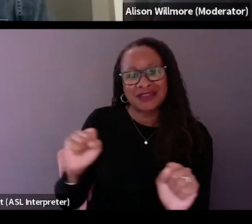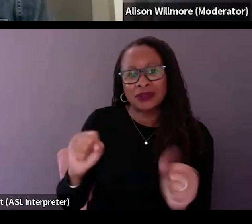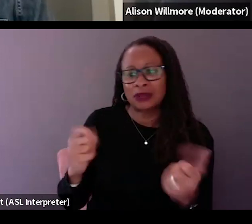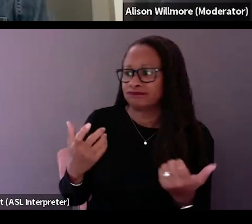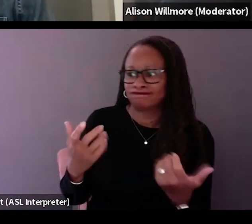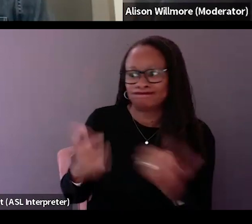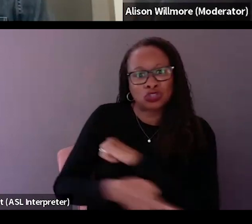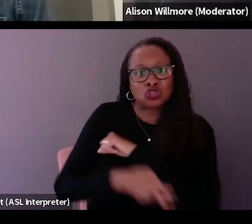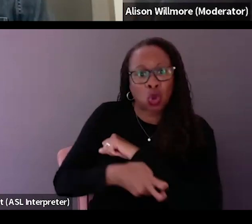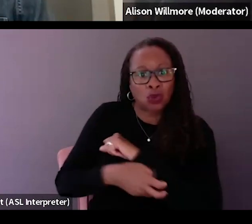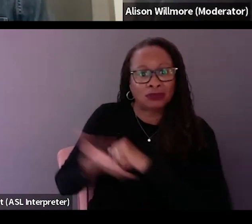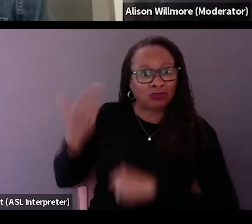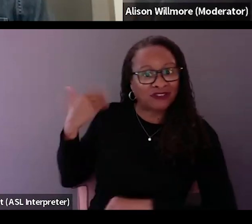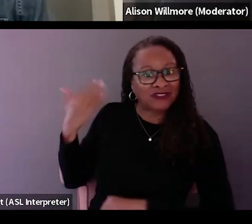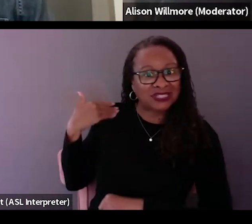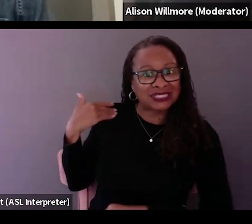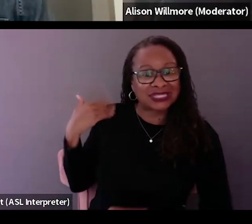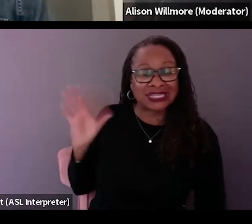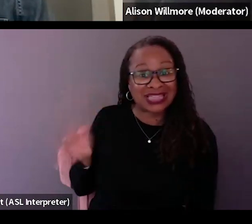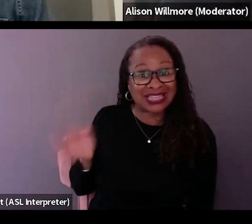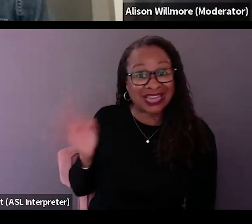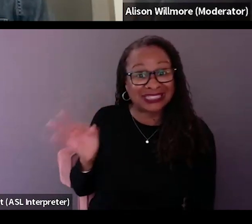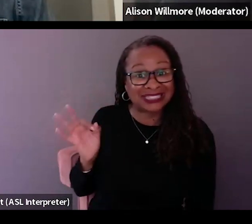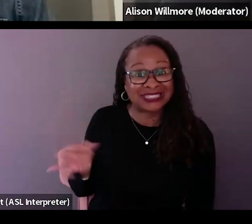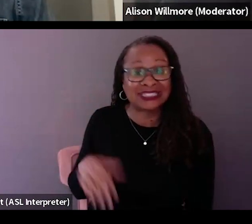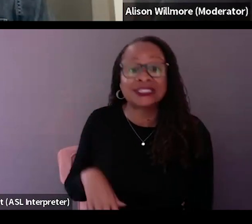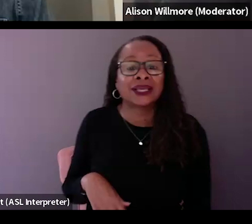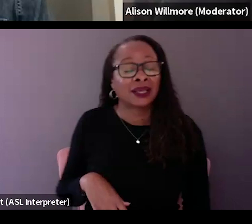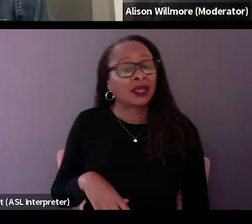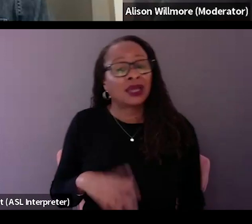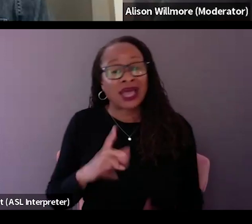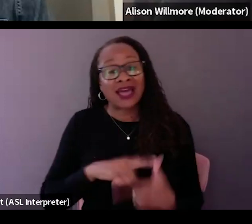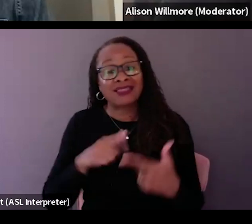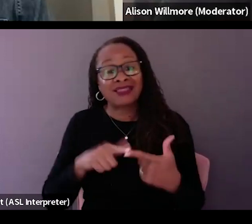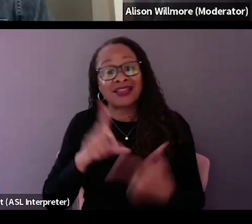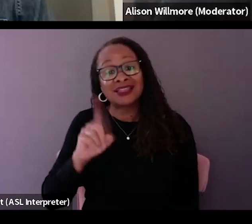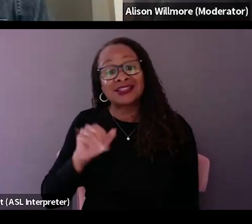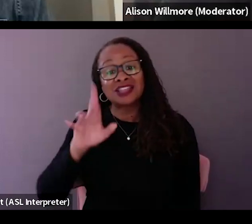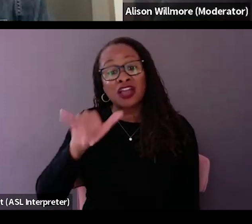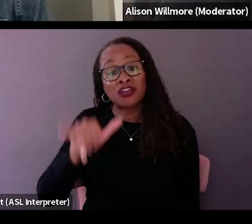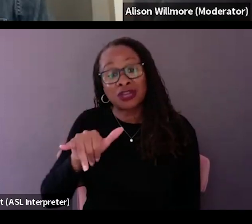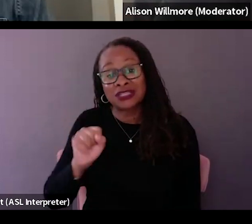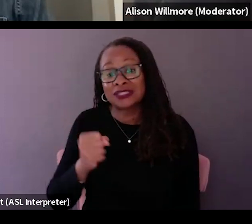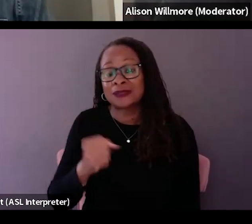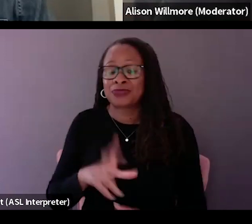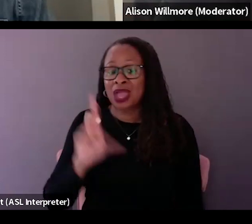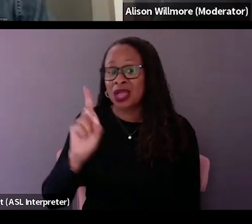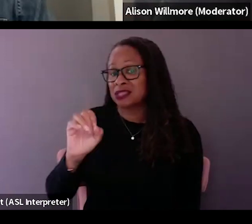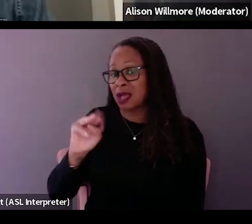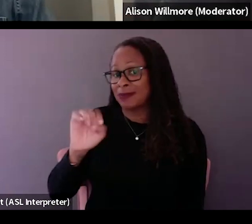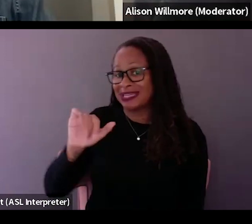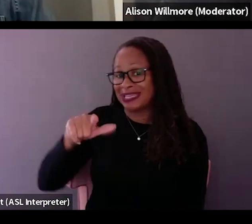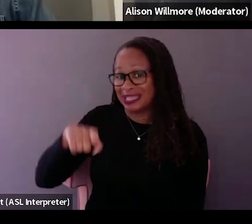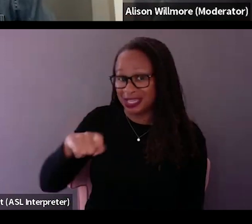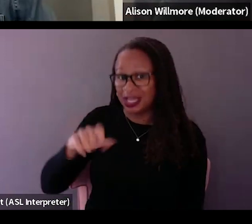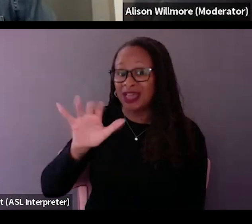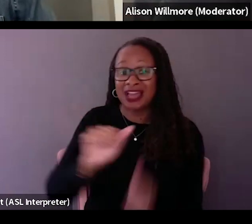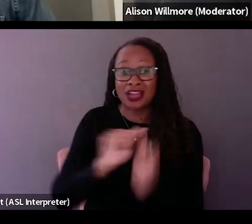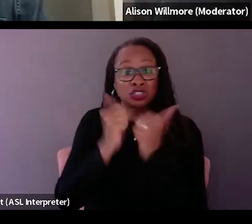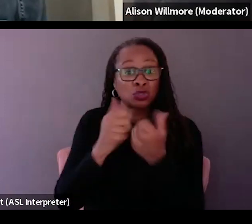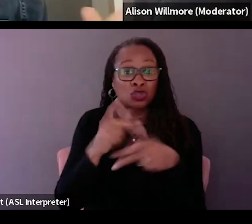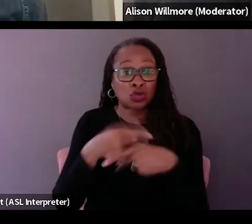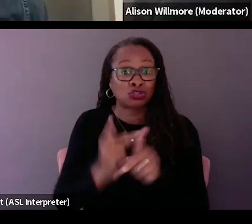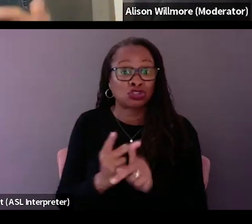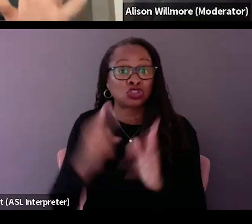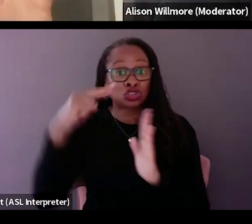90s. And then the diaries, you know, Dominique, the associate producer, she read literally every diary that Pamela